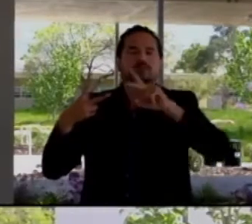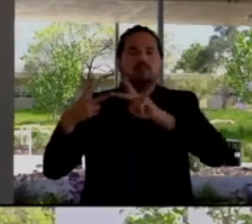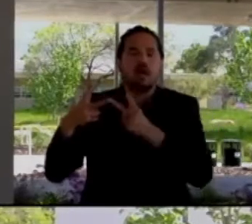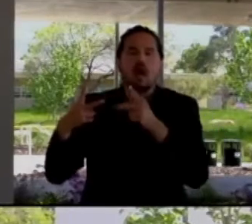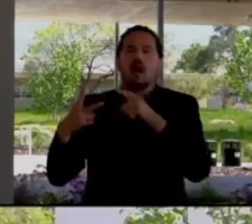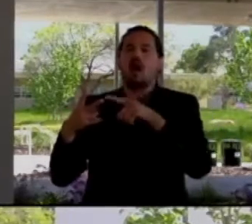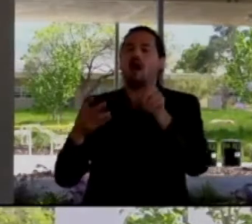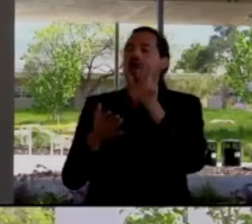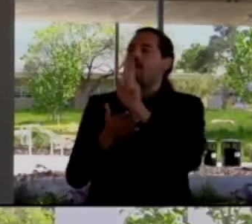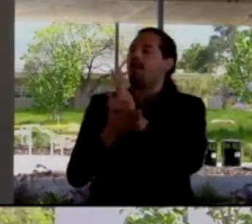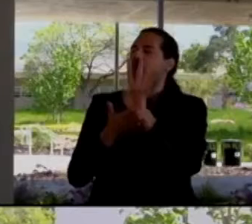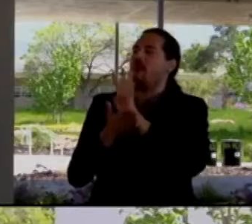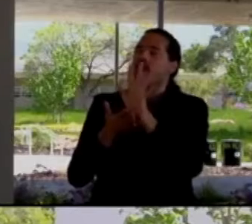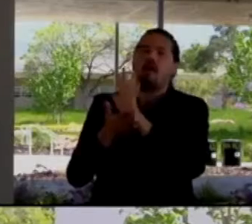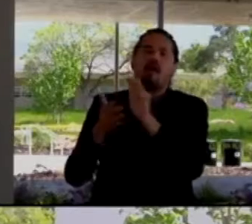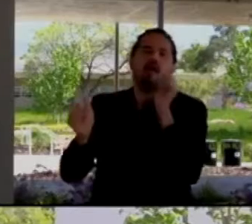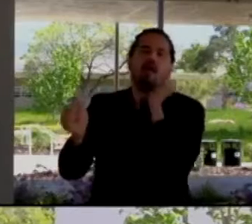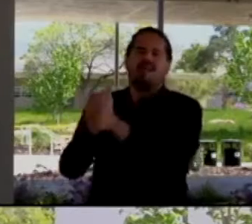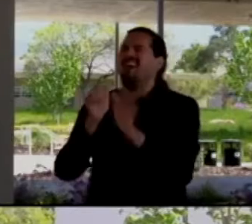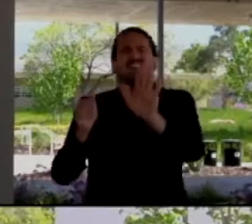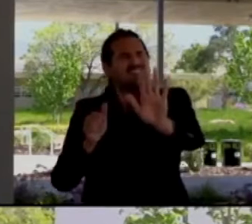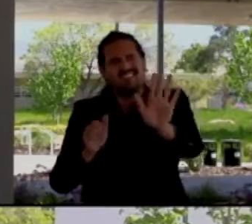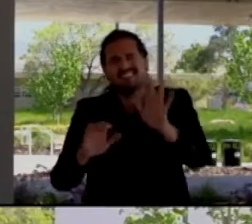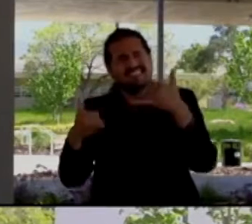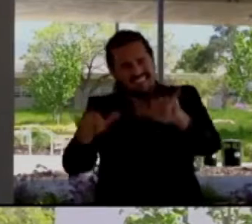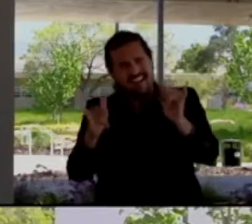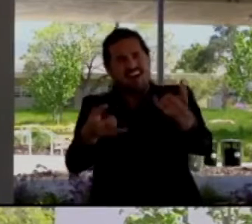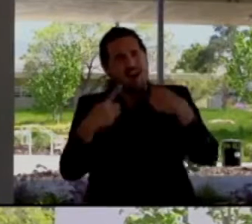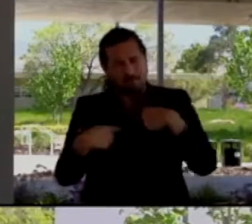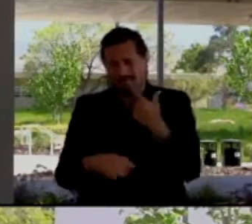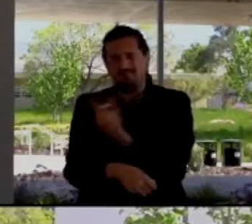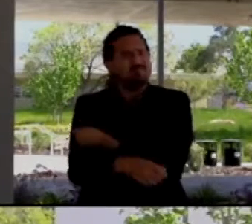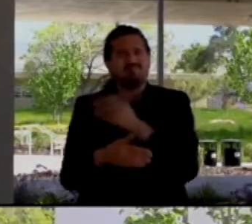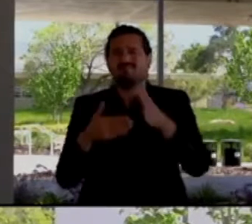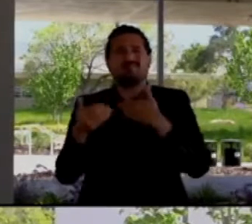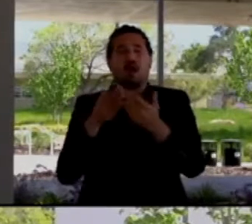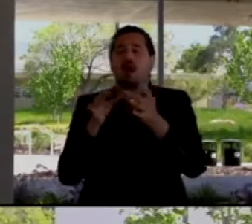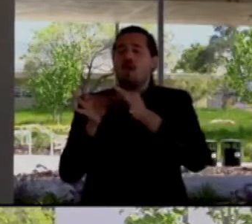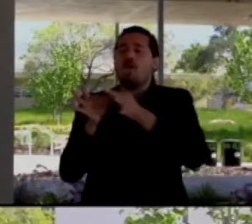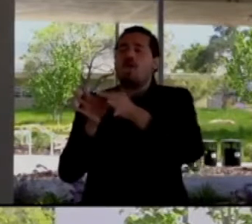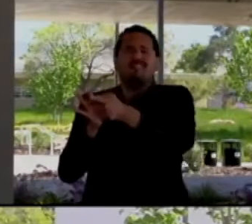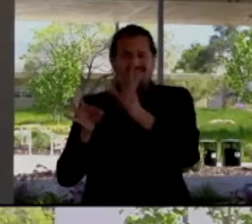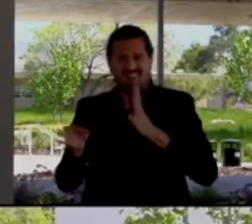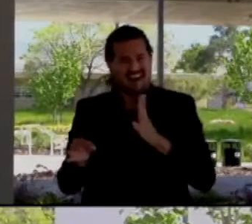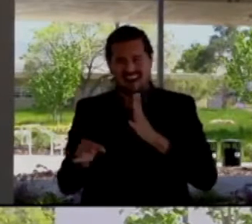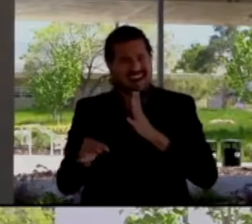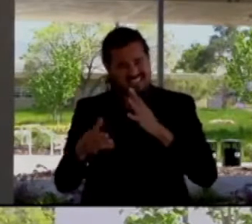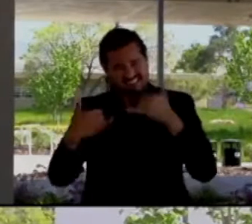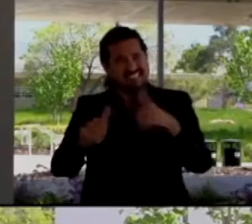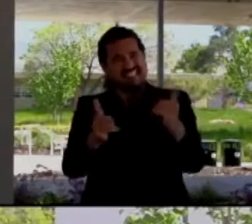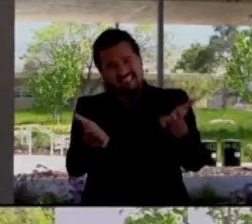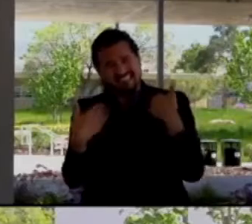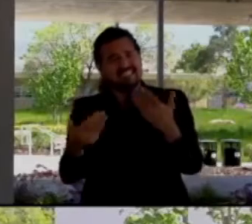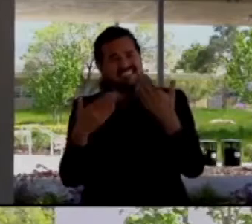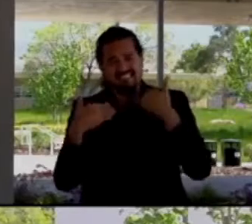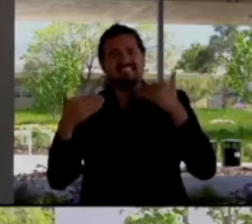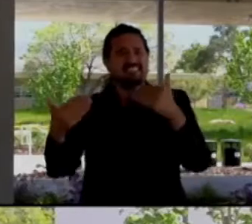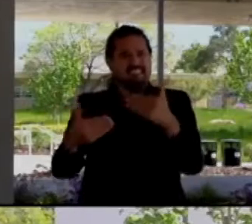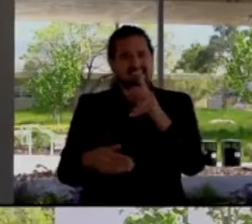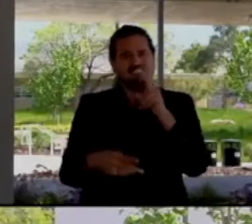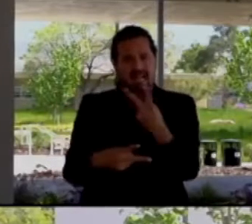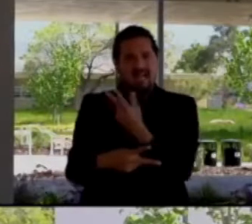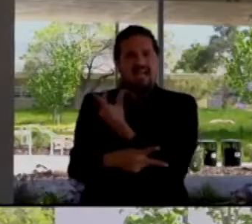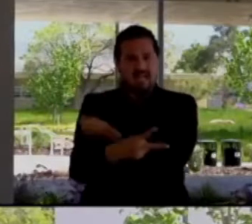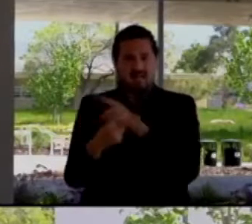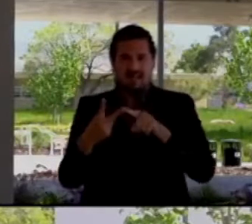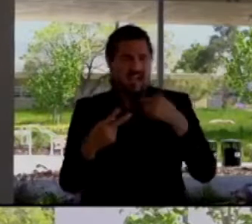vaccinated if you haven't already. We are very thankful that we have access to these vaccines. Many parts of the world do not. We are